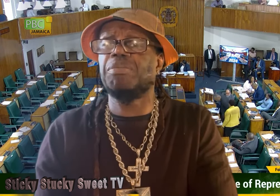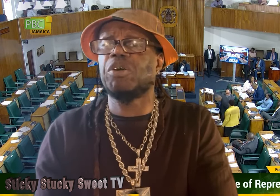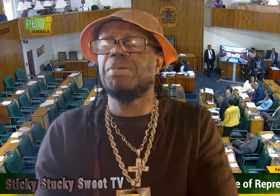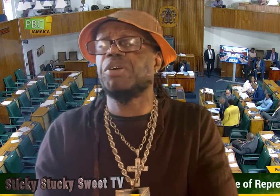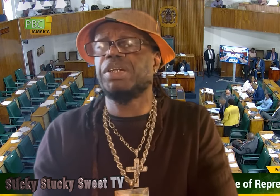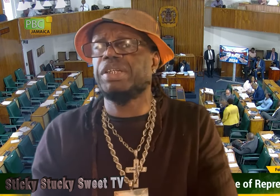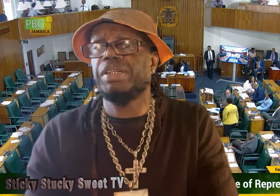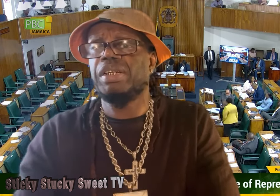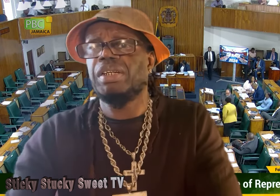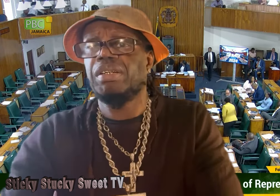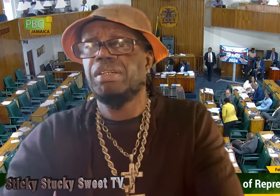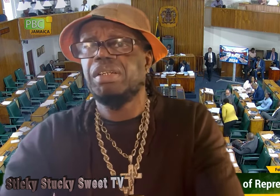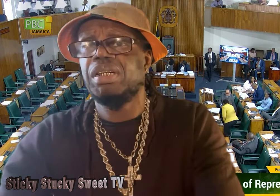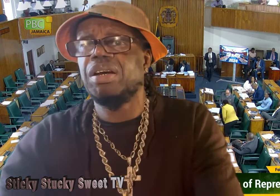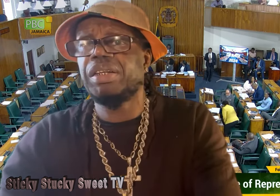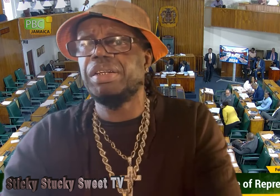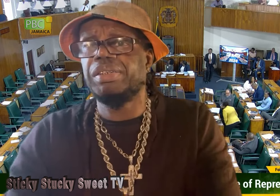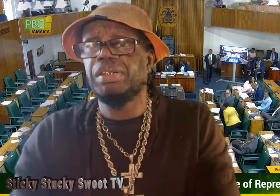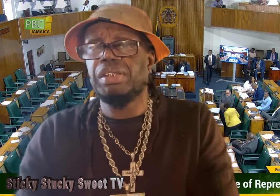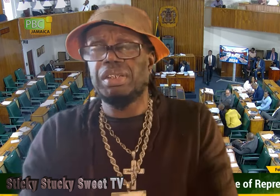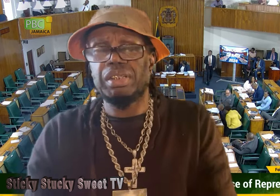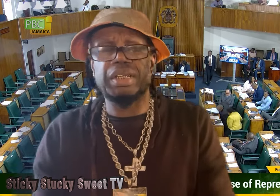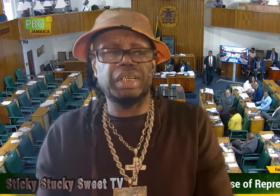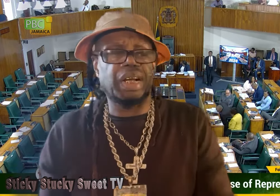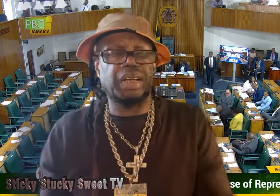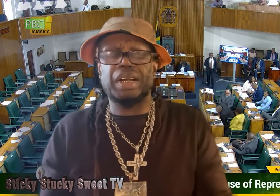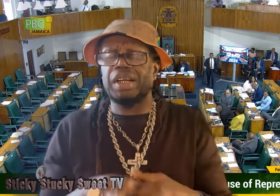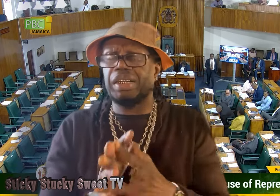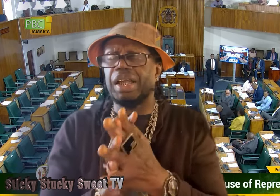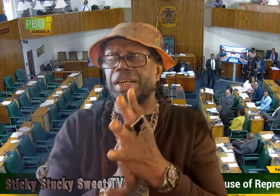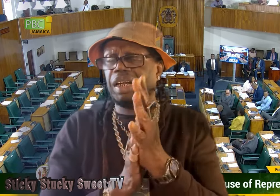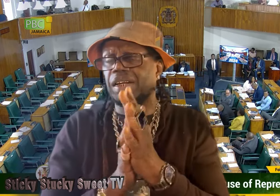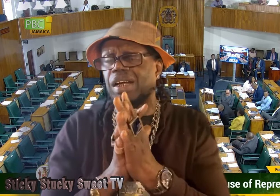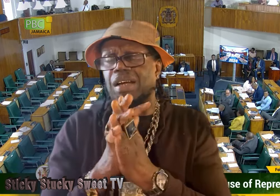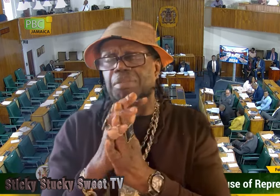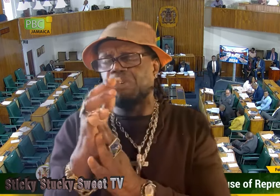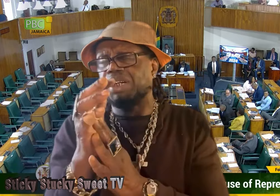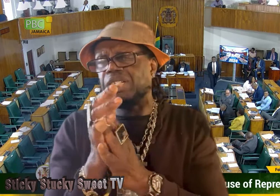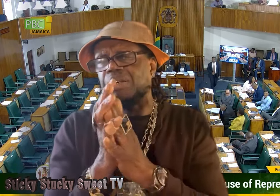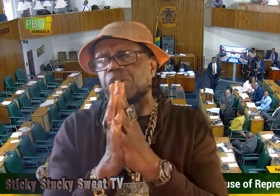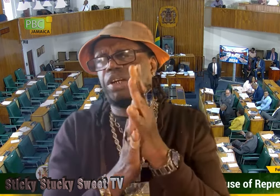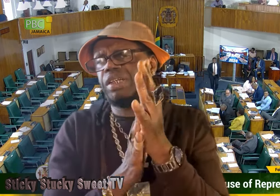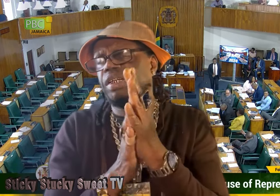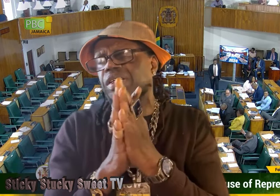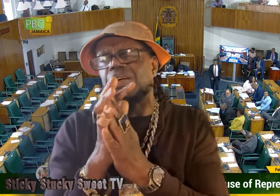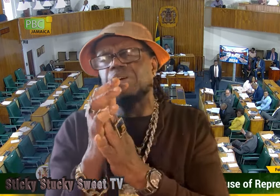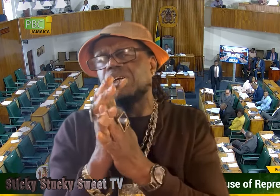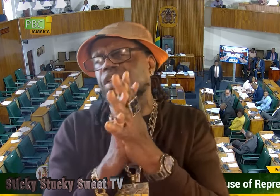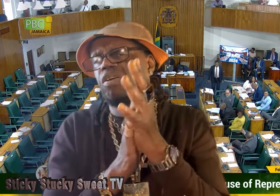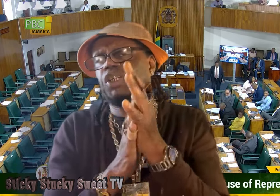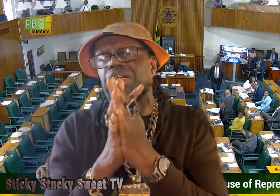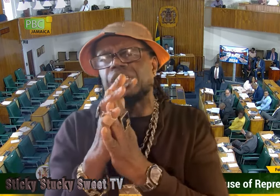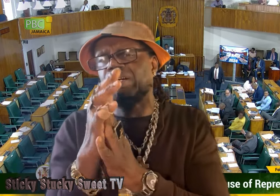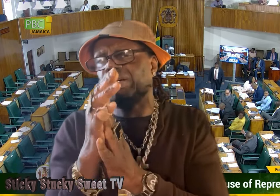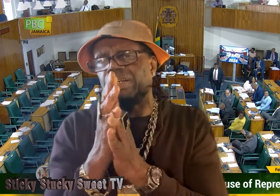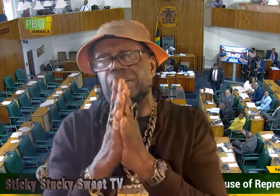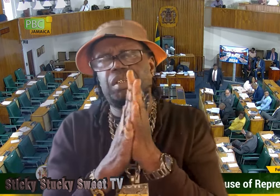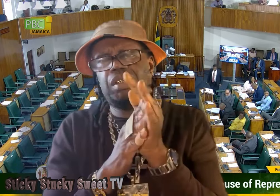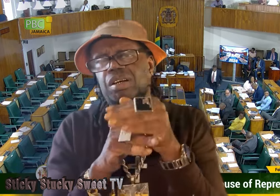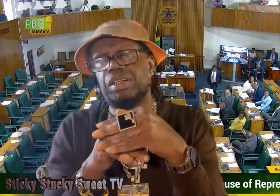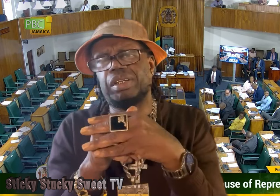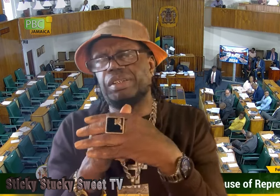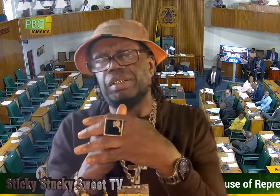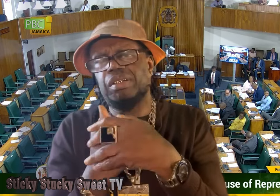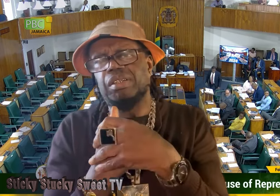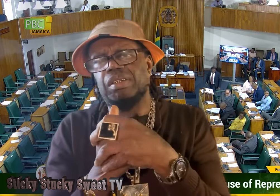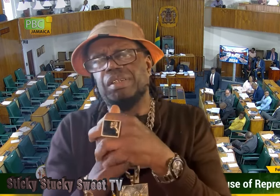not democracy. Now, sir, that is like not a really democratic country at all.